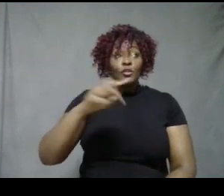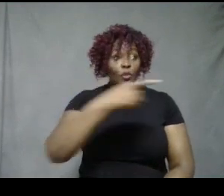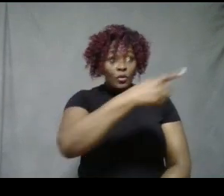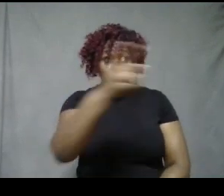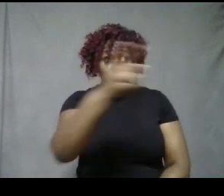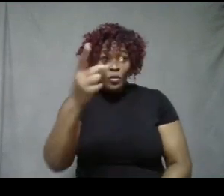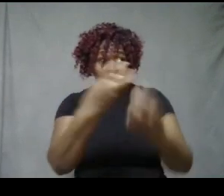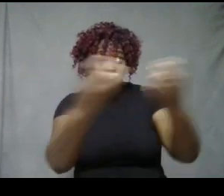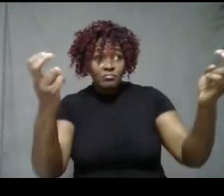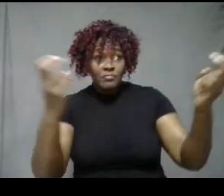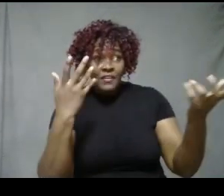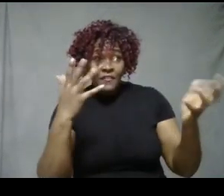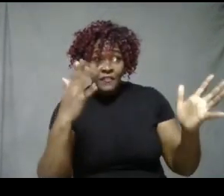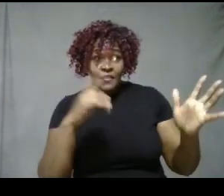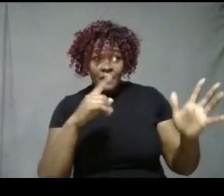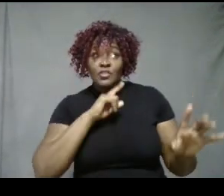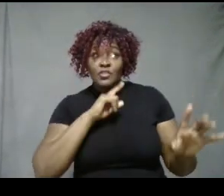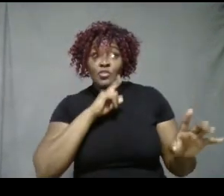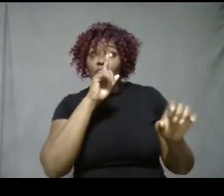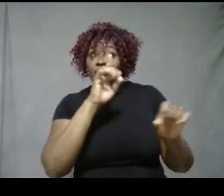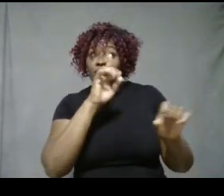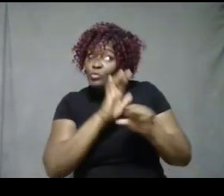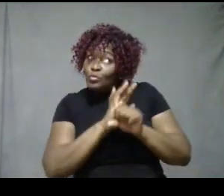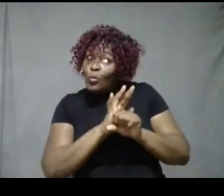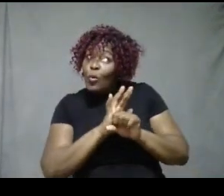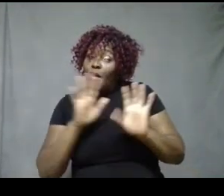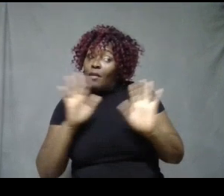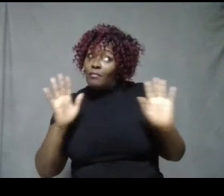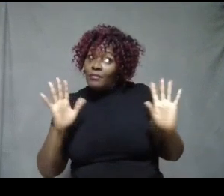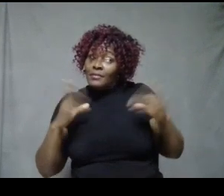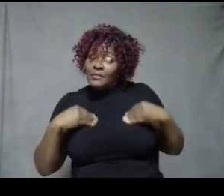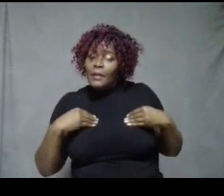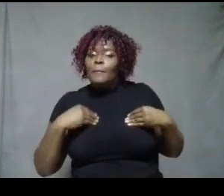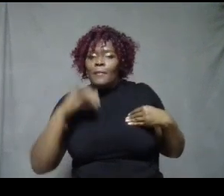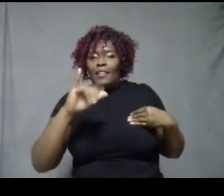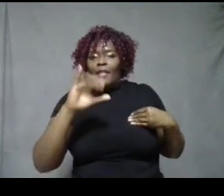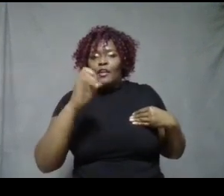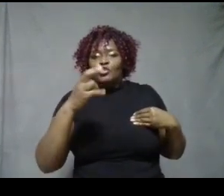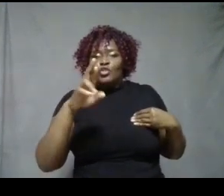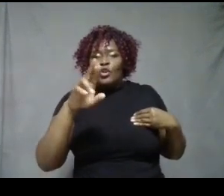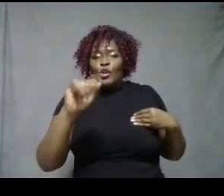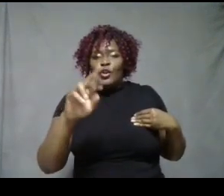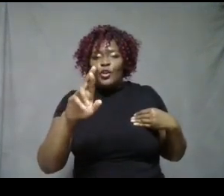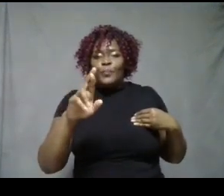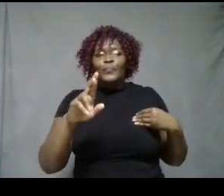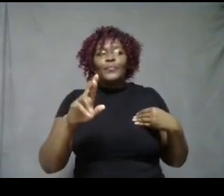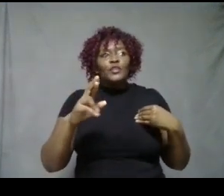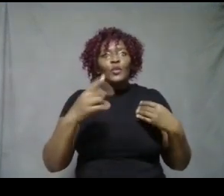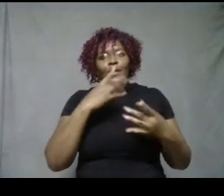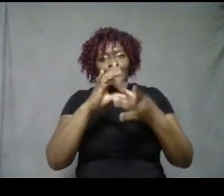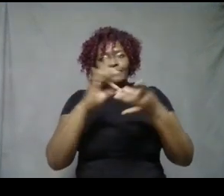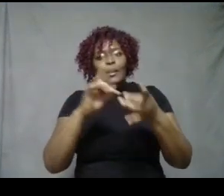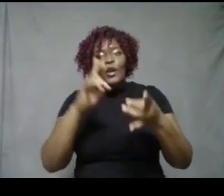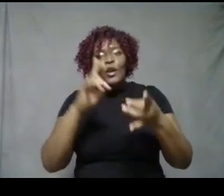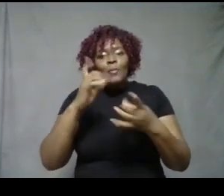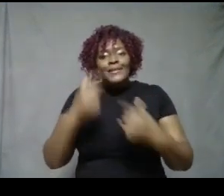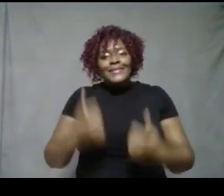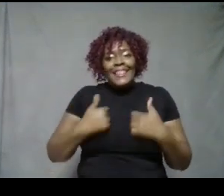charter. One of those requirements states that you must live district for a year.